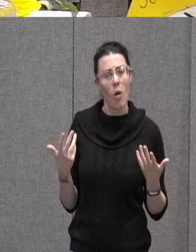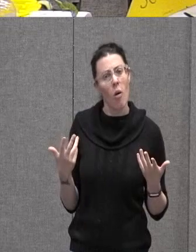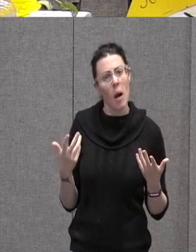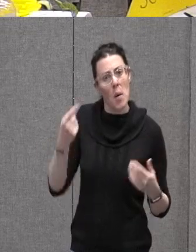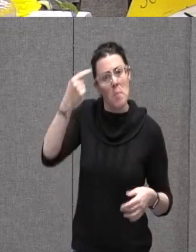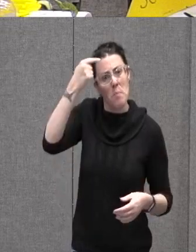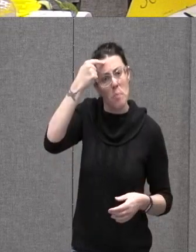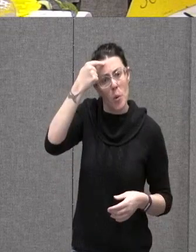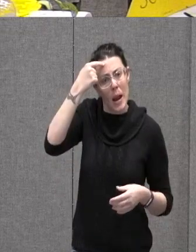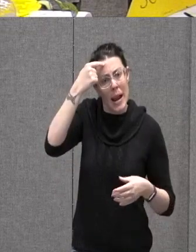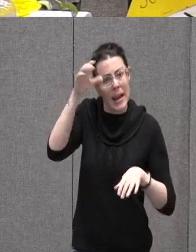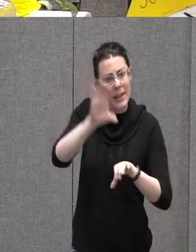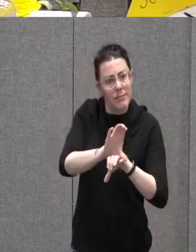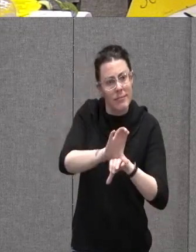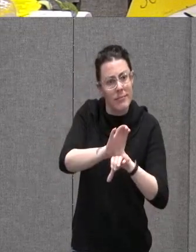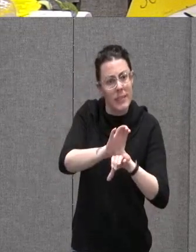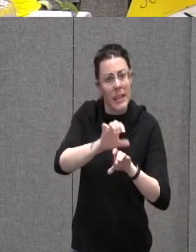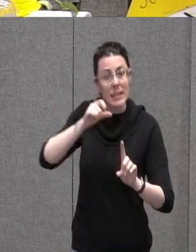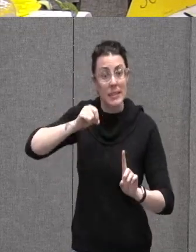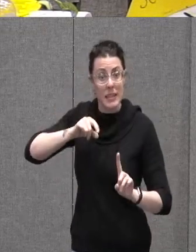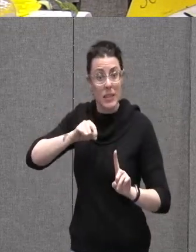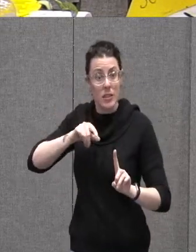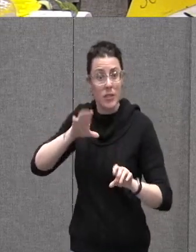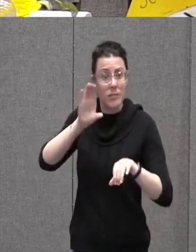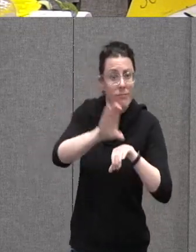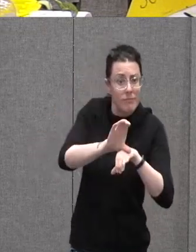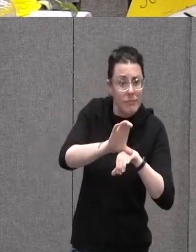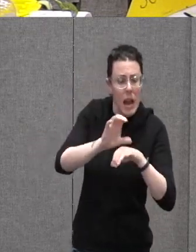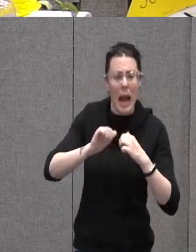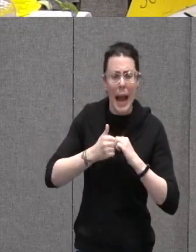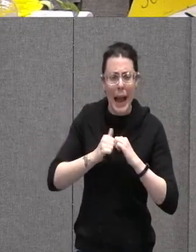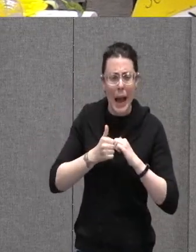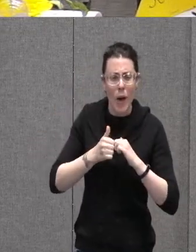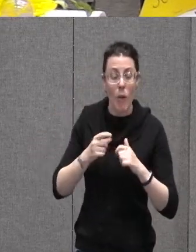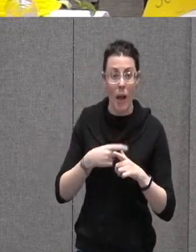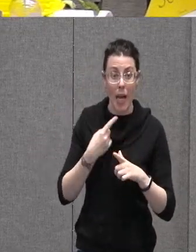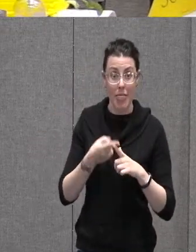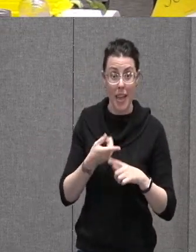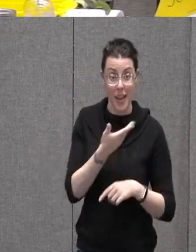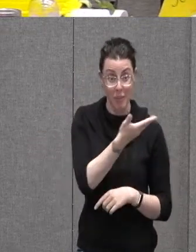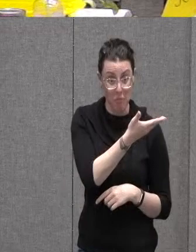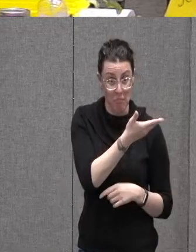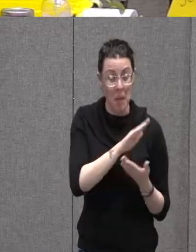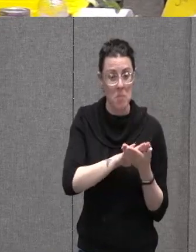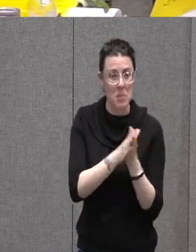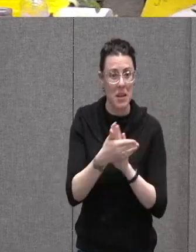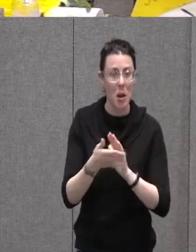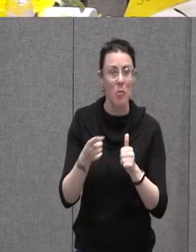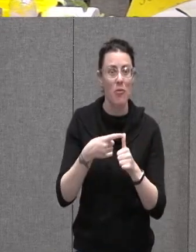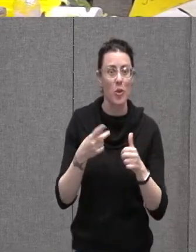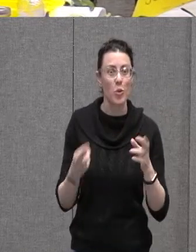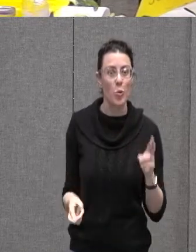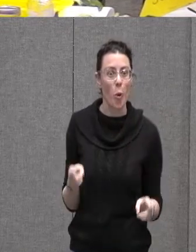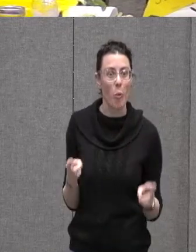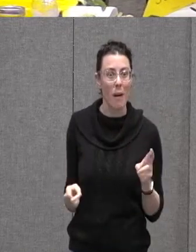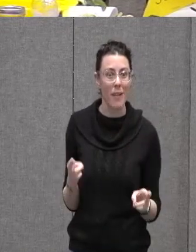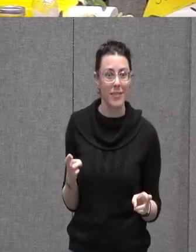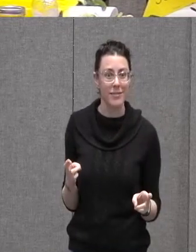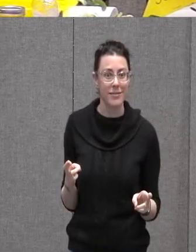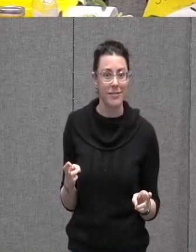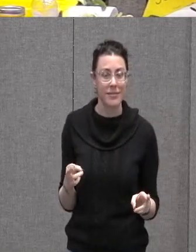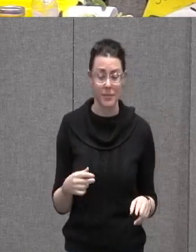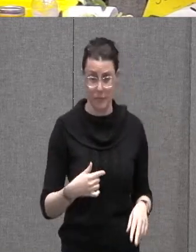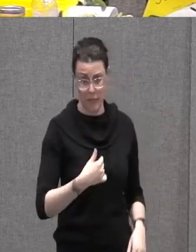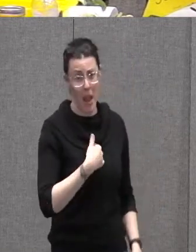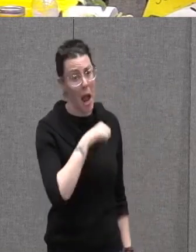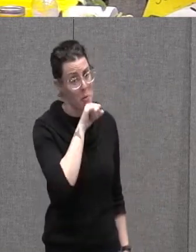onto that and some sensors, and then we would be talking about one of our first robots. I know, I would have loved that. And another thing that our friends at